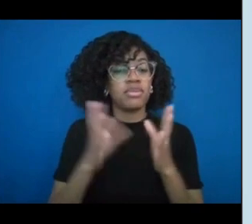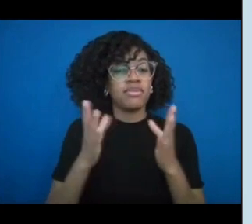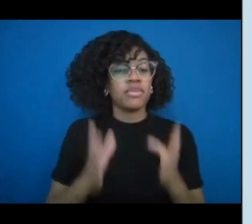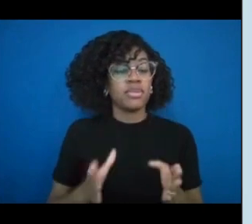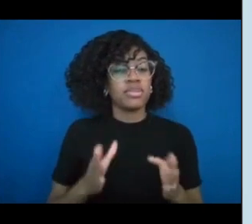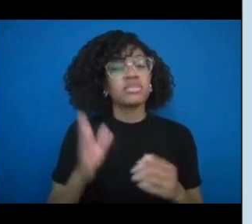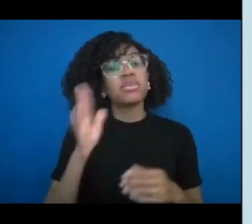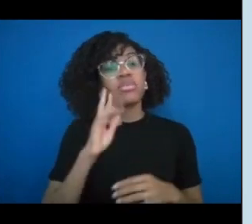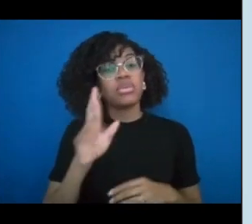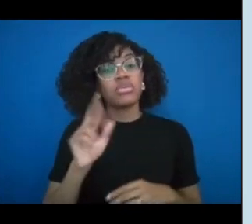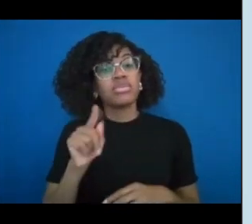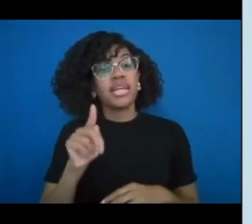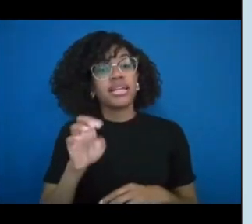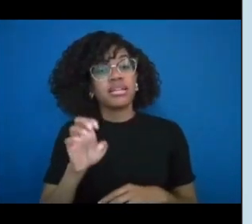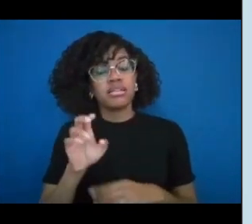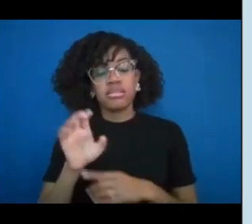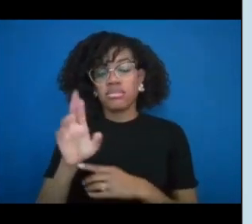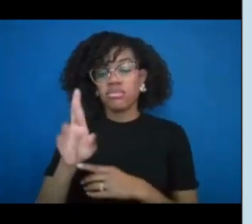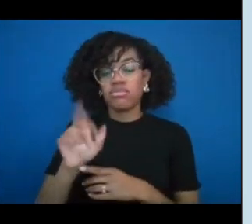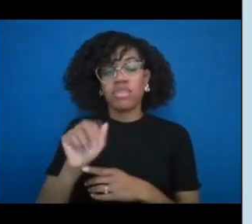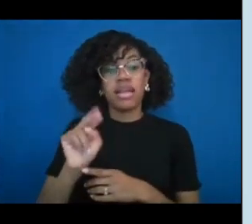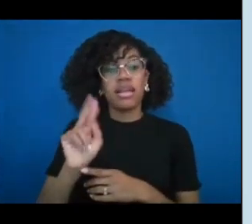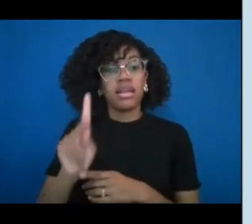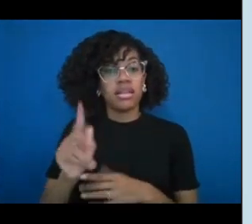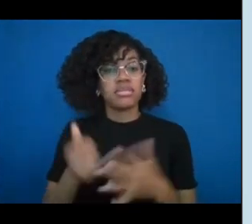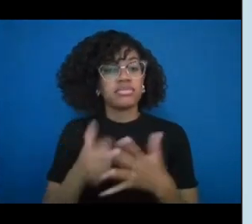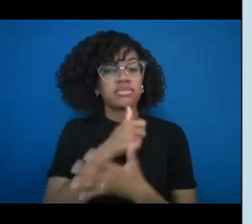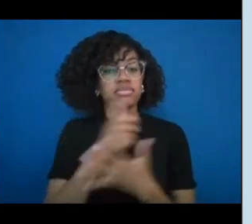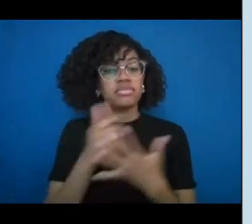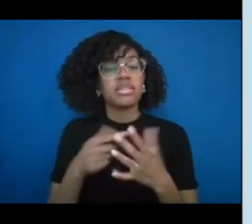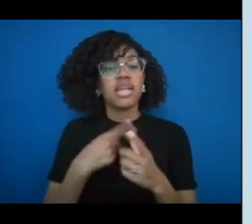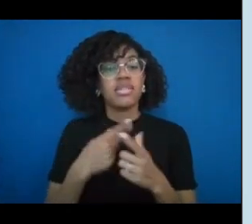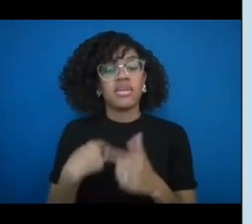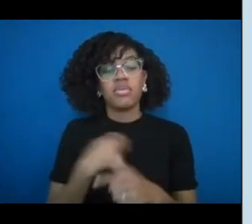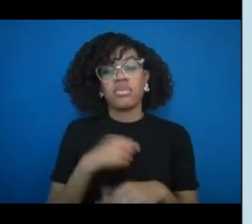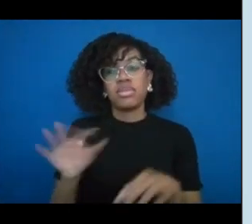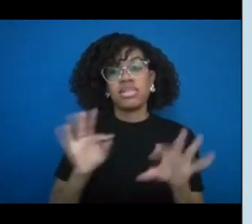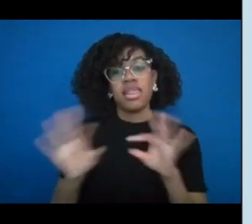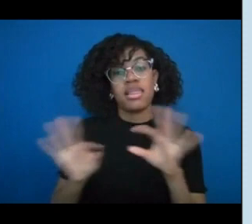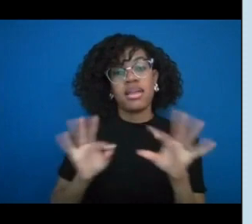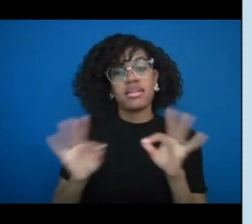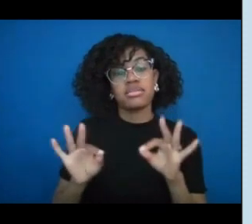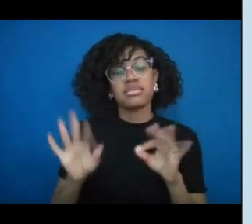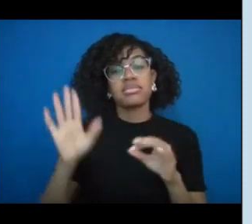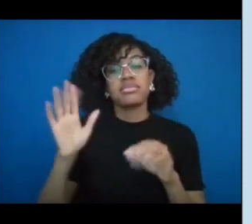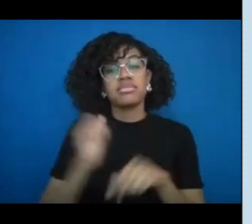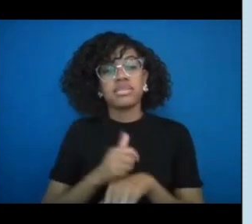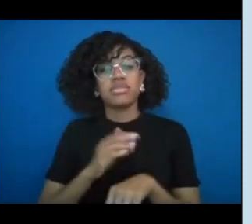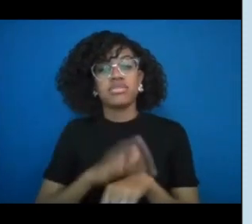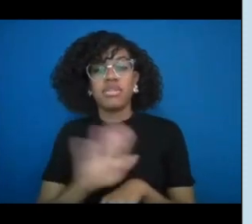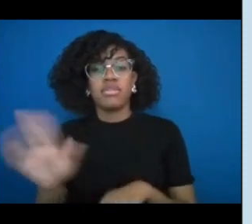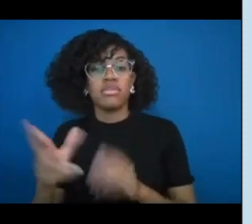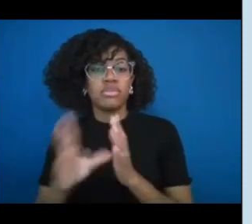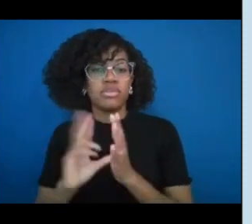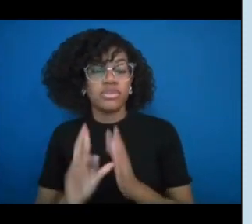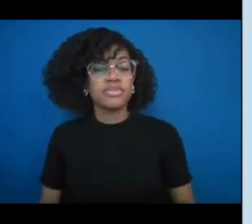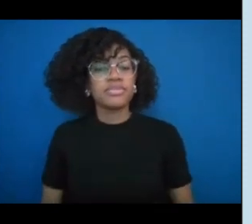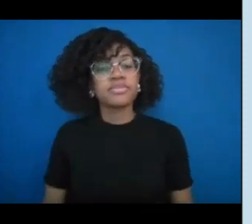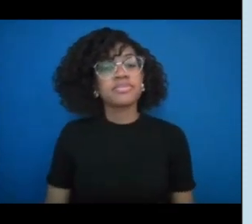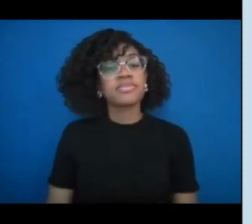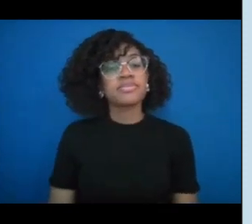those, and we will make our selections informed by their reviews.